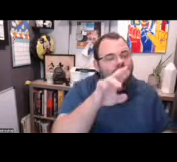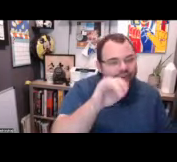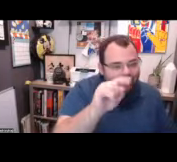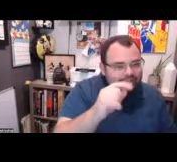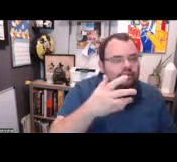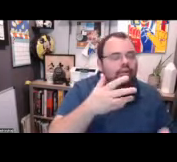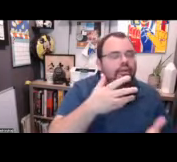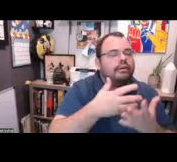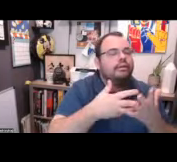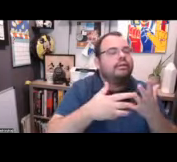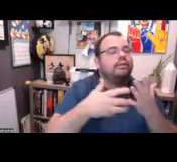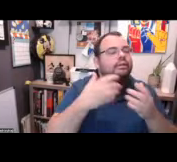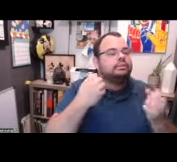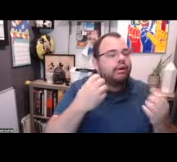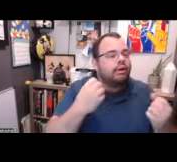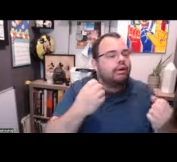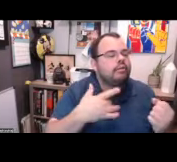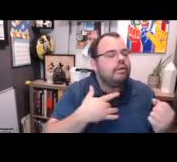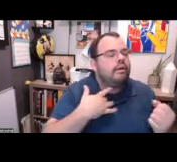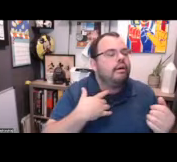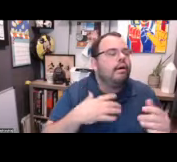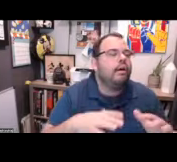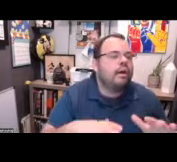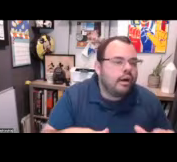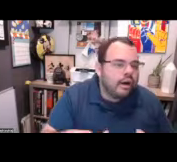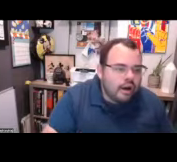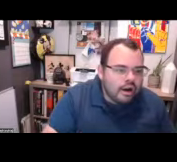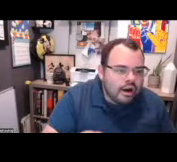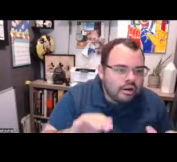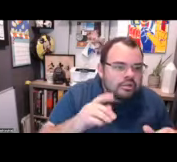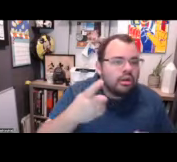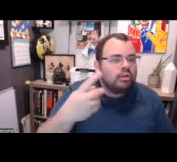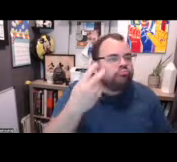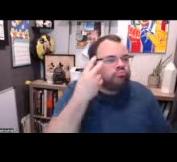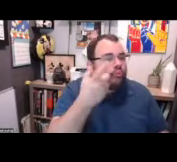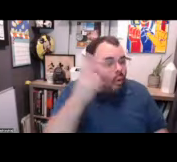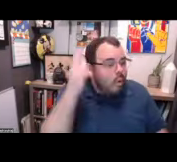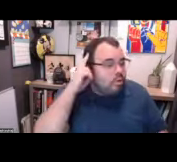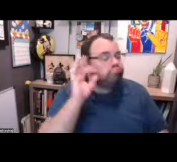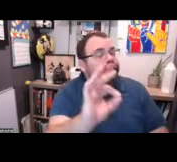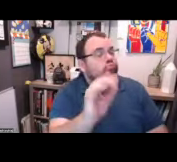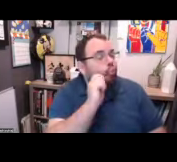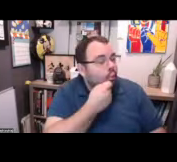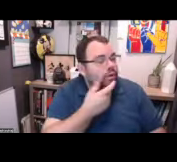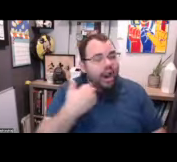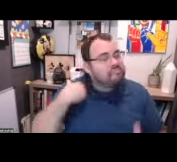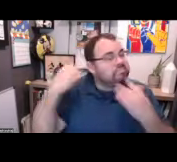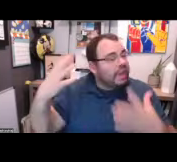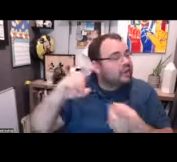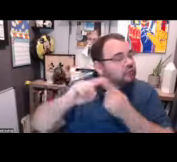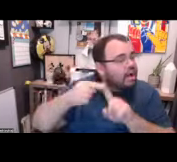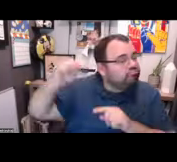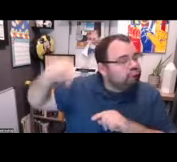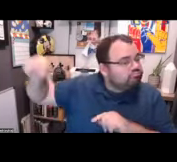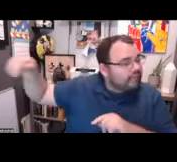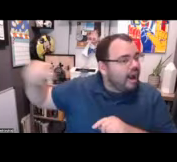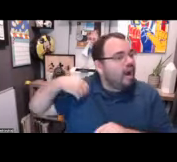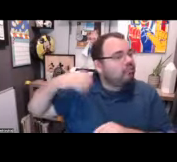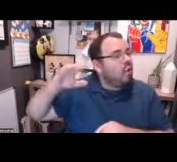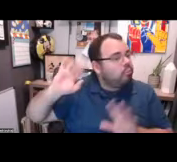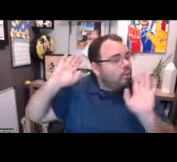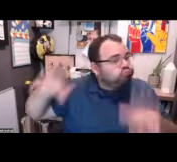identity, and so then that's what I did. I went there and I felt such relief, such a gain. It's like, oh yeah, cochlear implant,